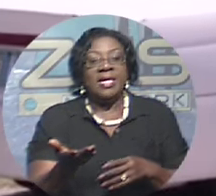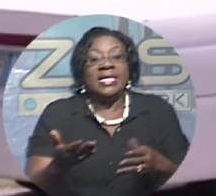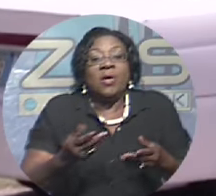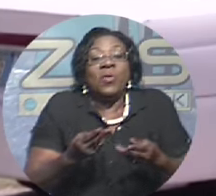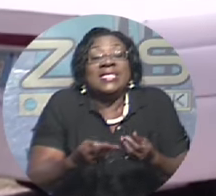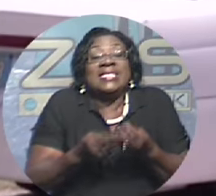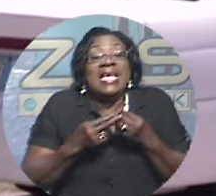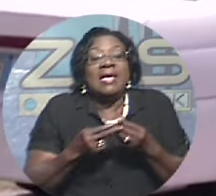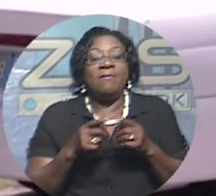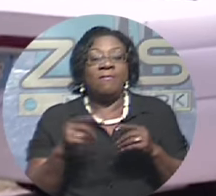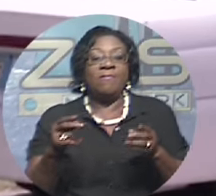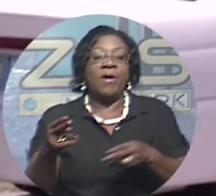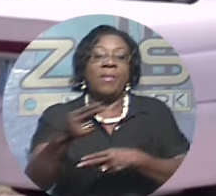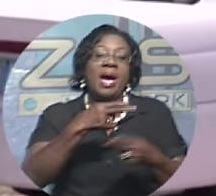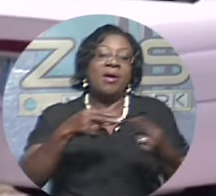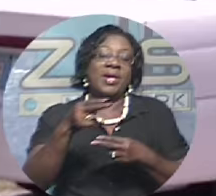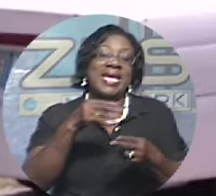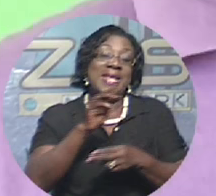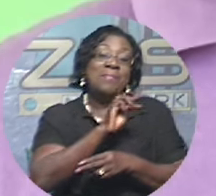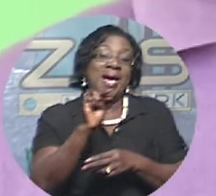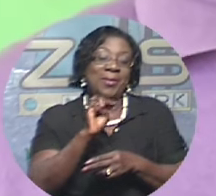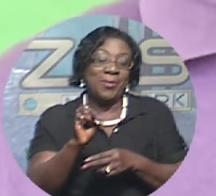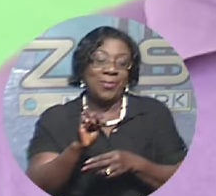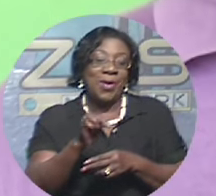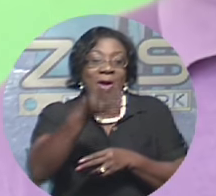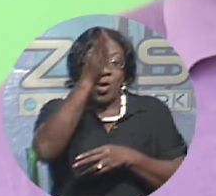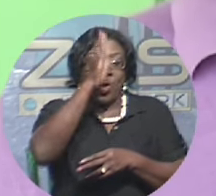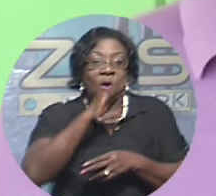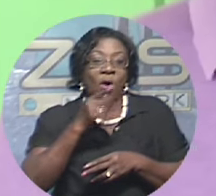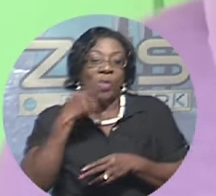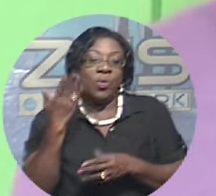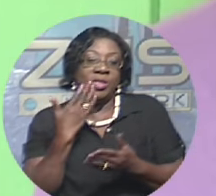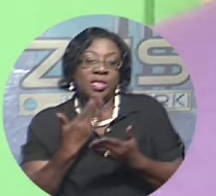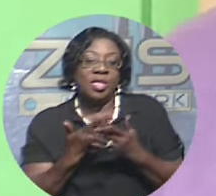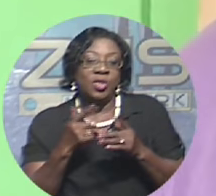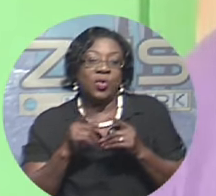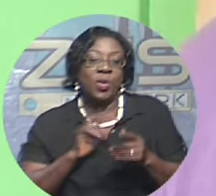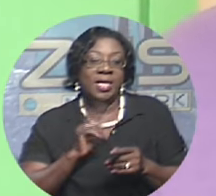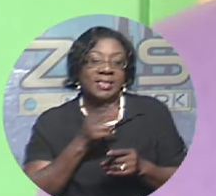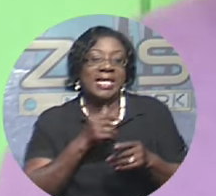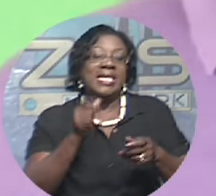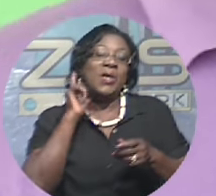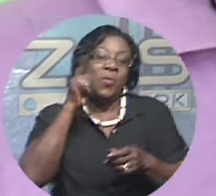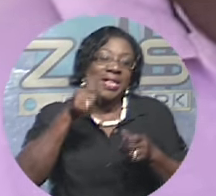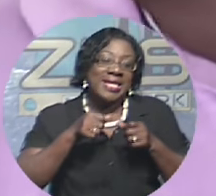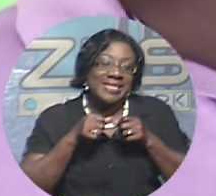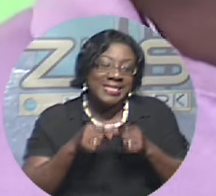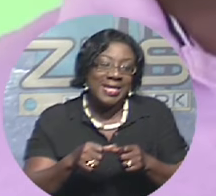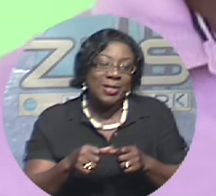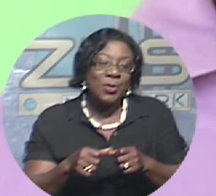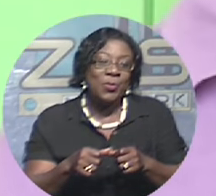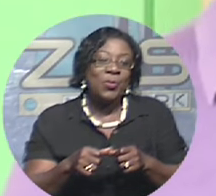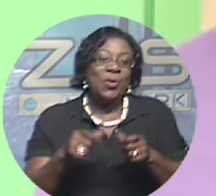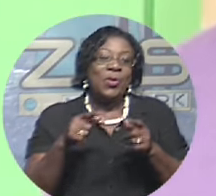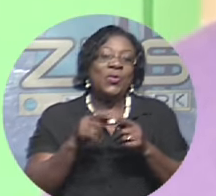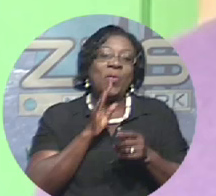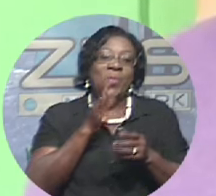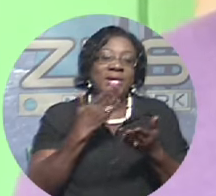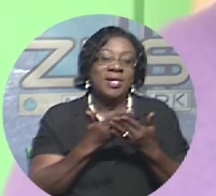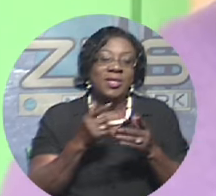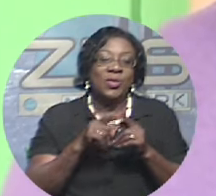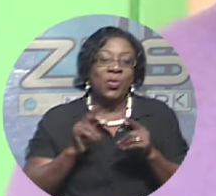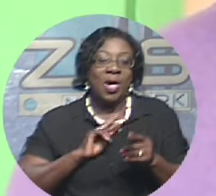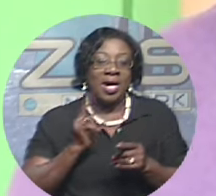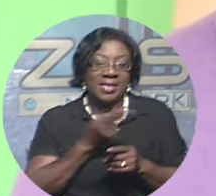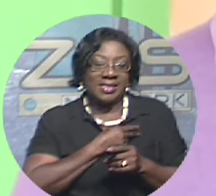Hurricane Matthew. God was good to us, and he'll continually be good to us because he know we've been through hell the last time, and